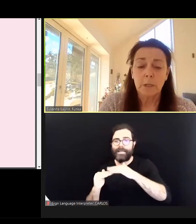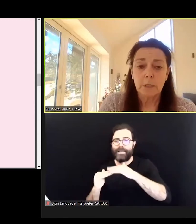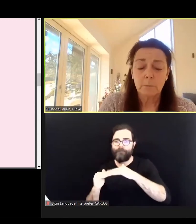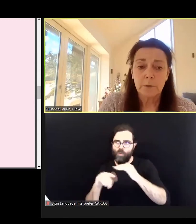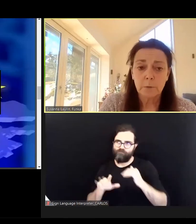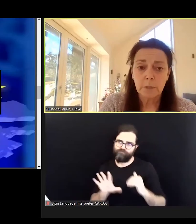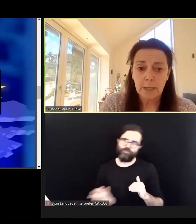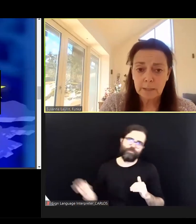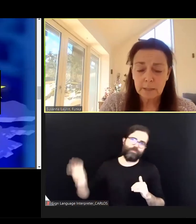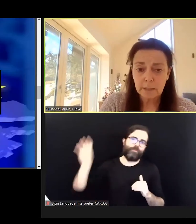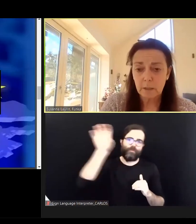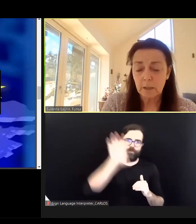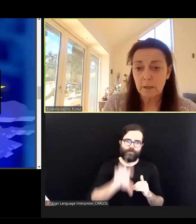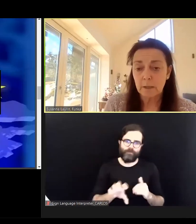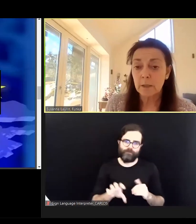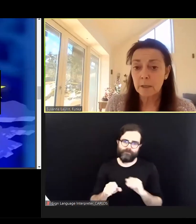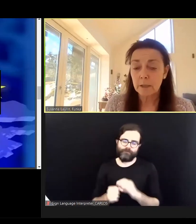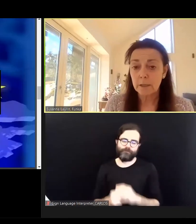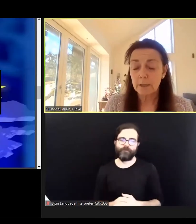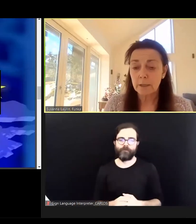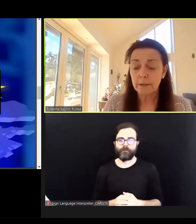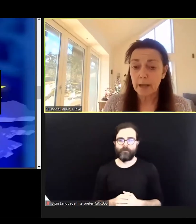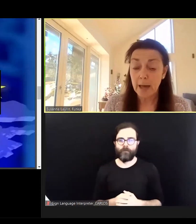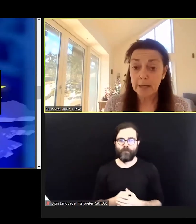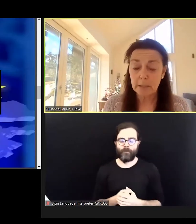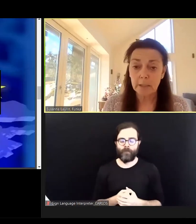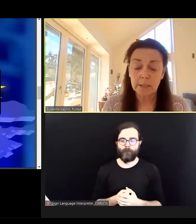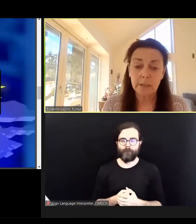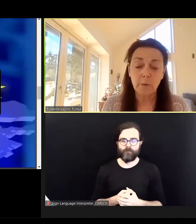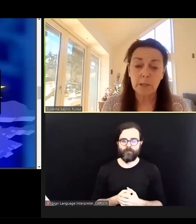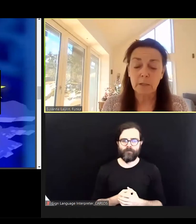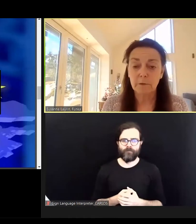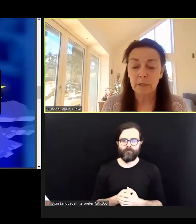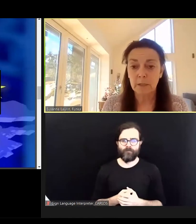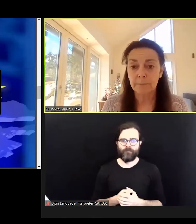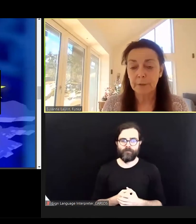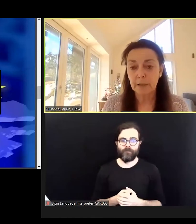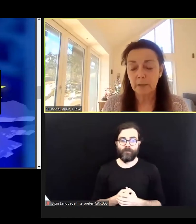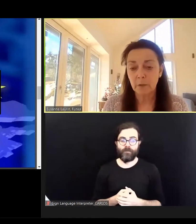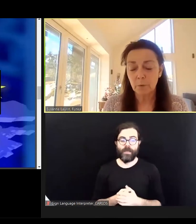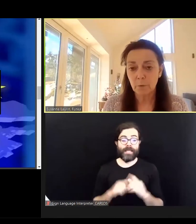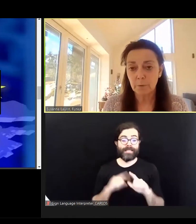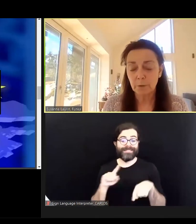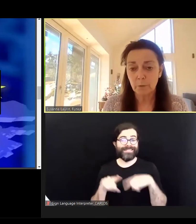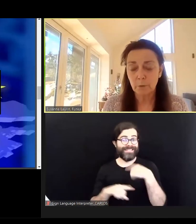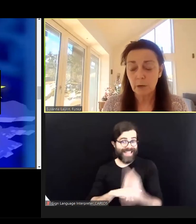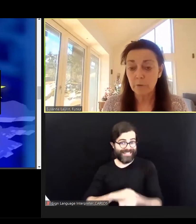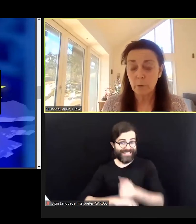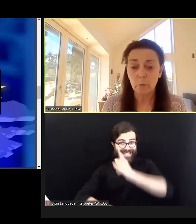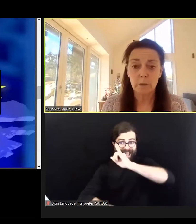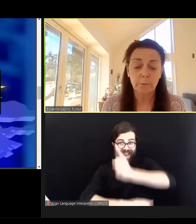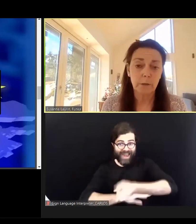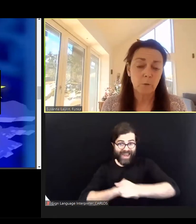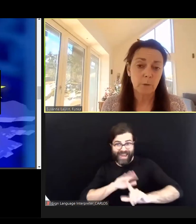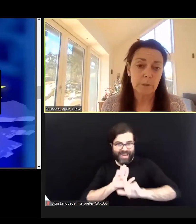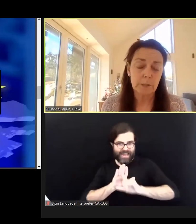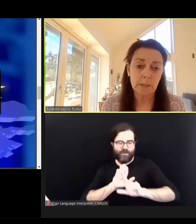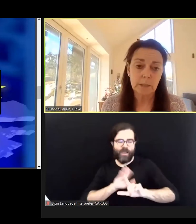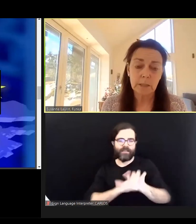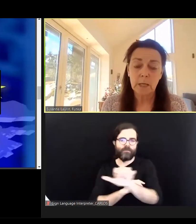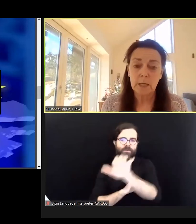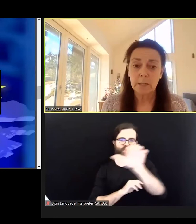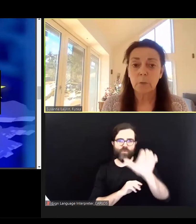who choose e-learning systems or apps or things like that. And it's also more complicated for the students